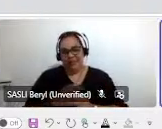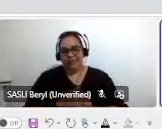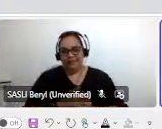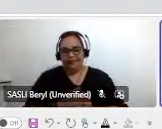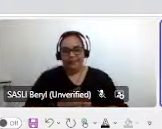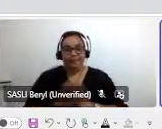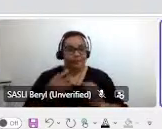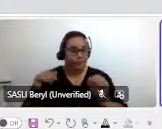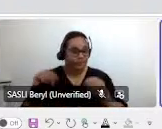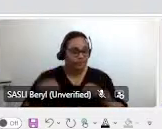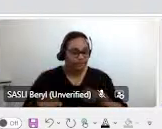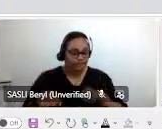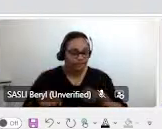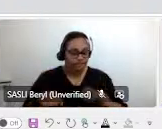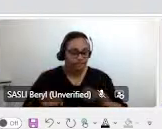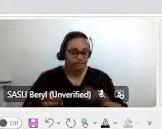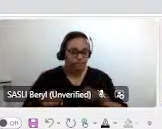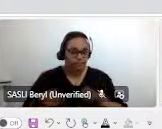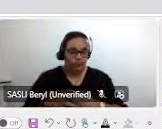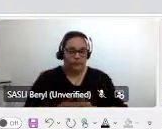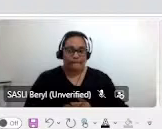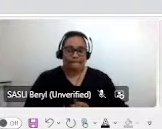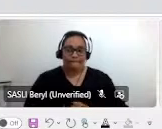Are we in agreement?